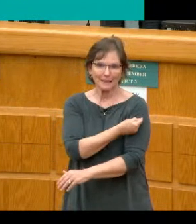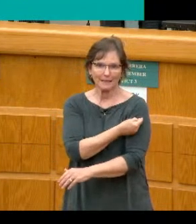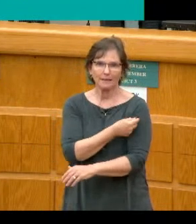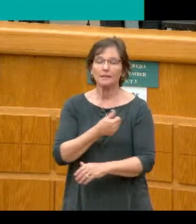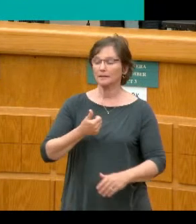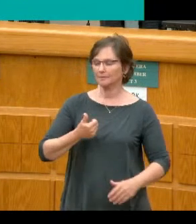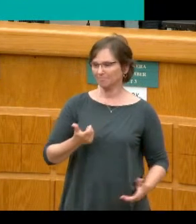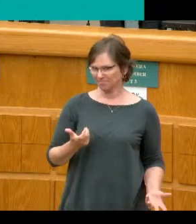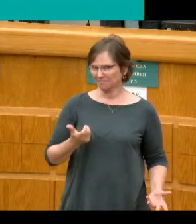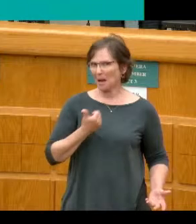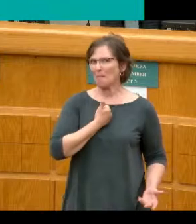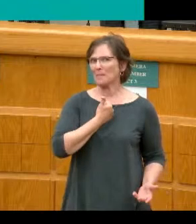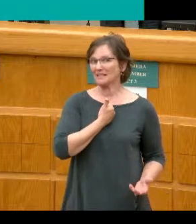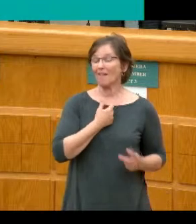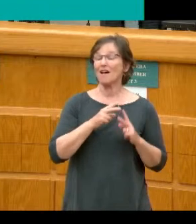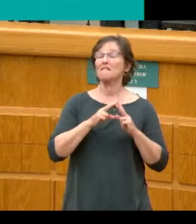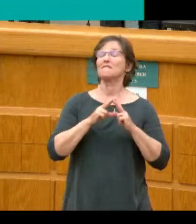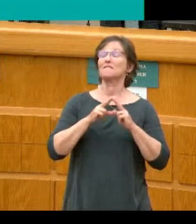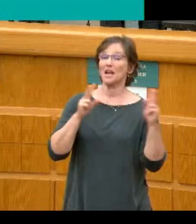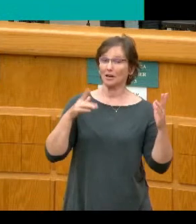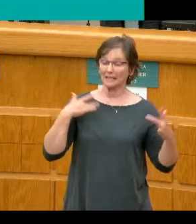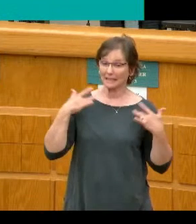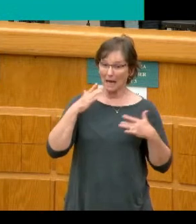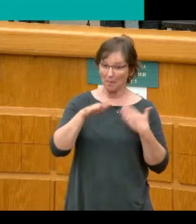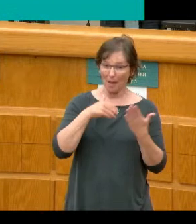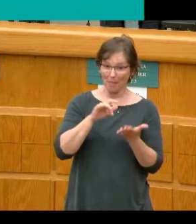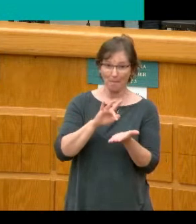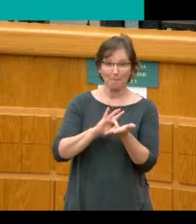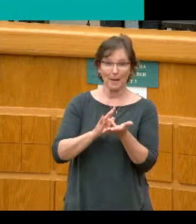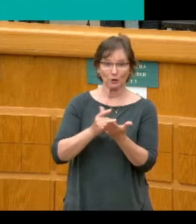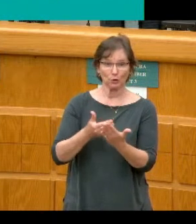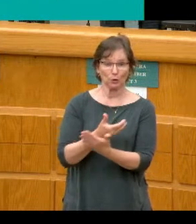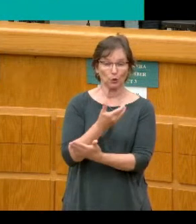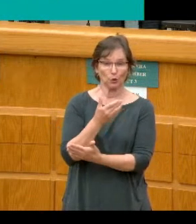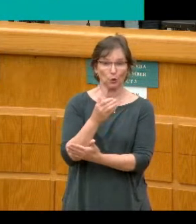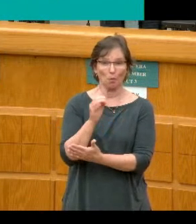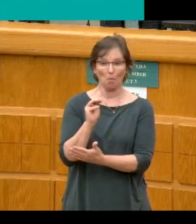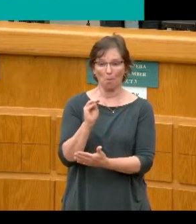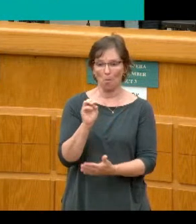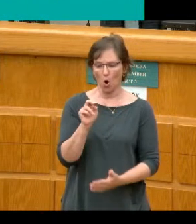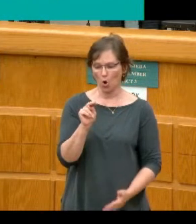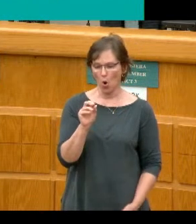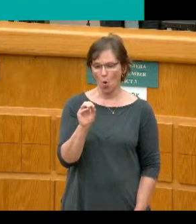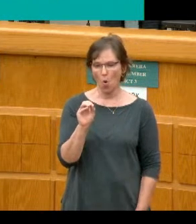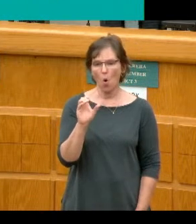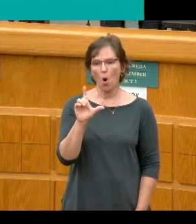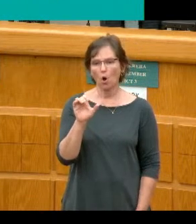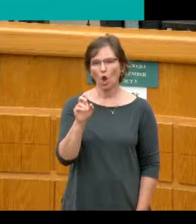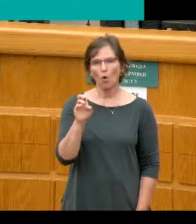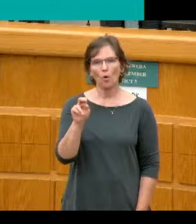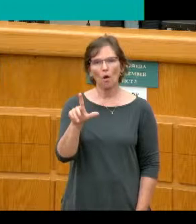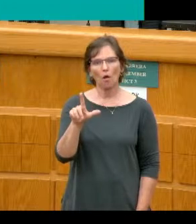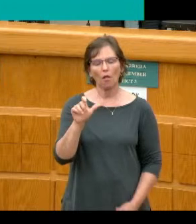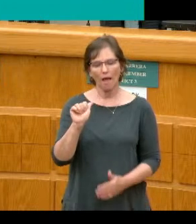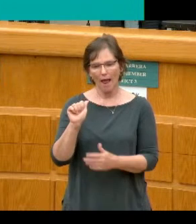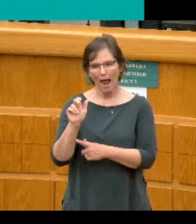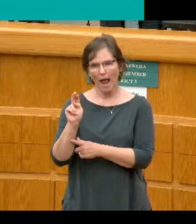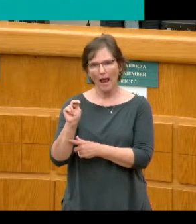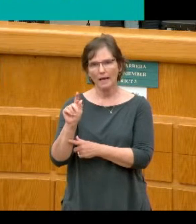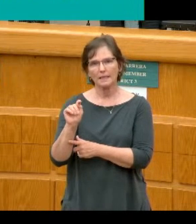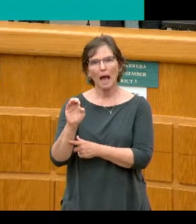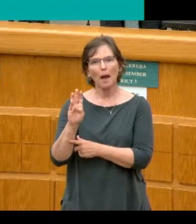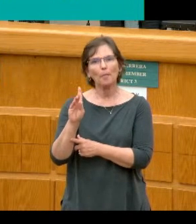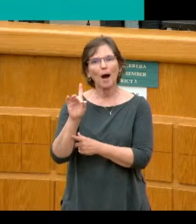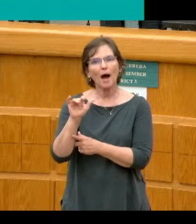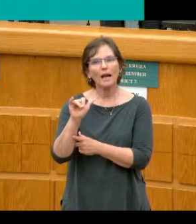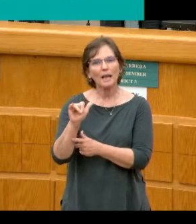Hope that we are making progress in understanding, treating, and fighting this